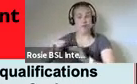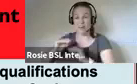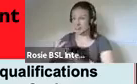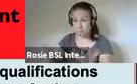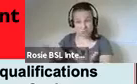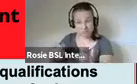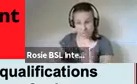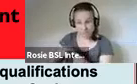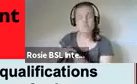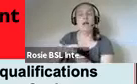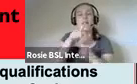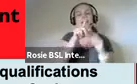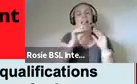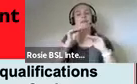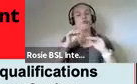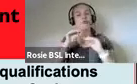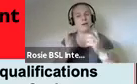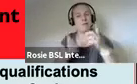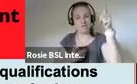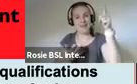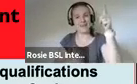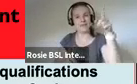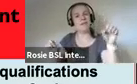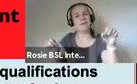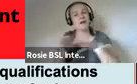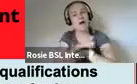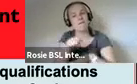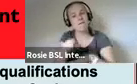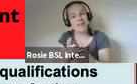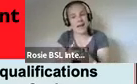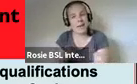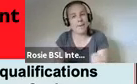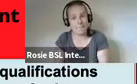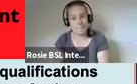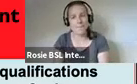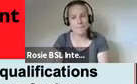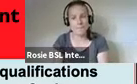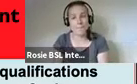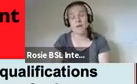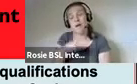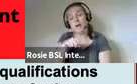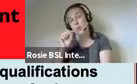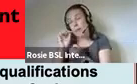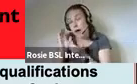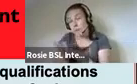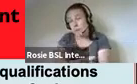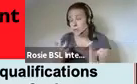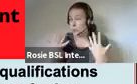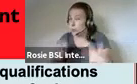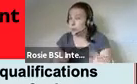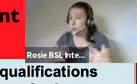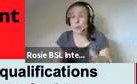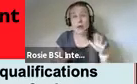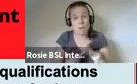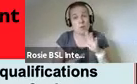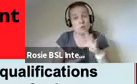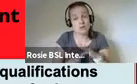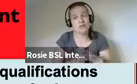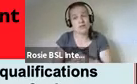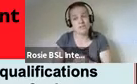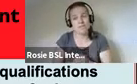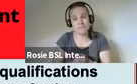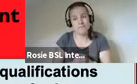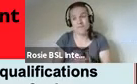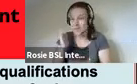government or by other international players. This kind of provision is hugely important because it's